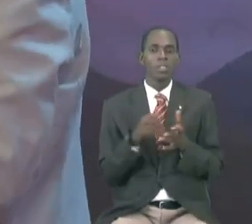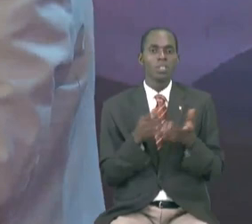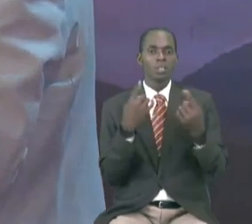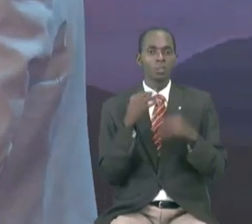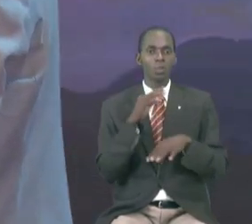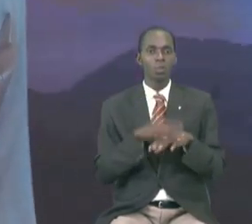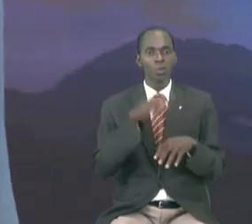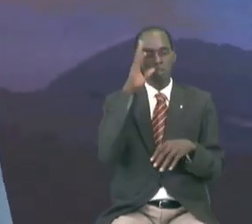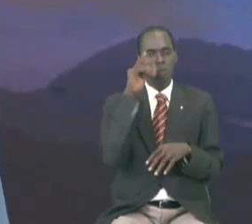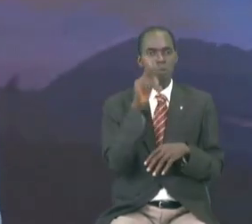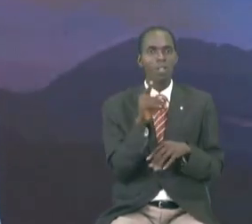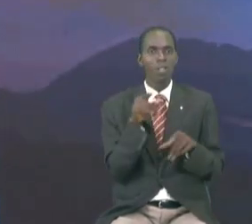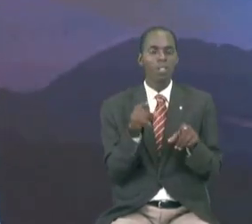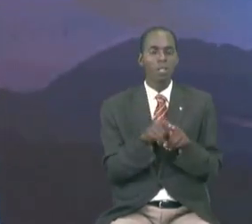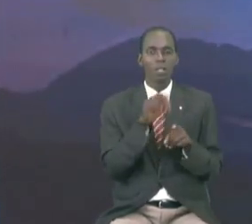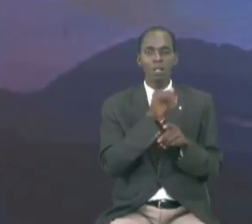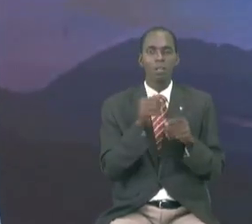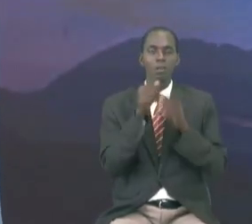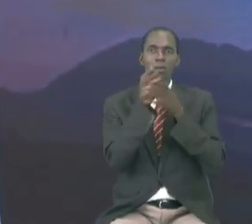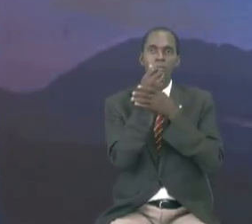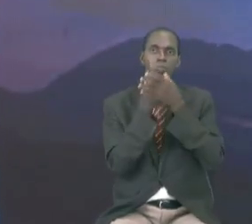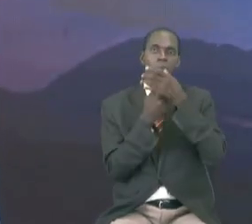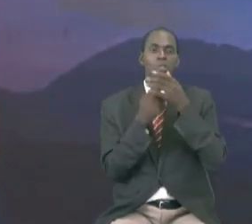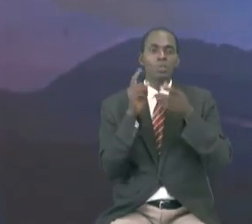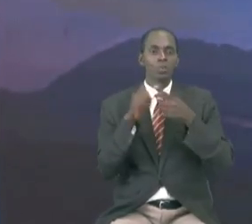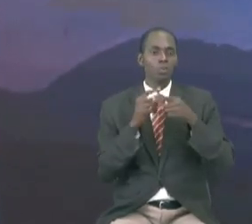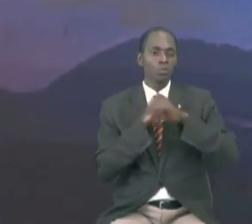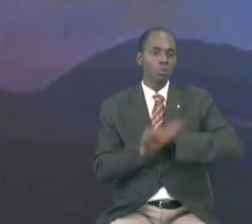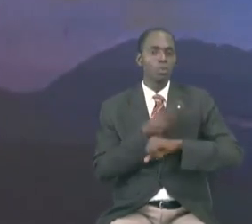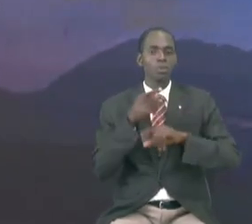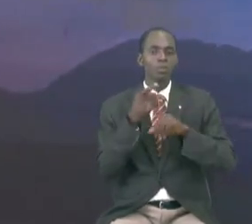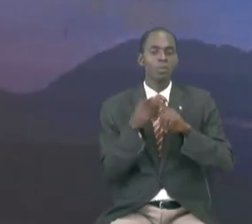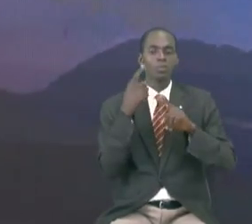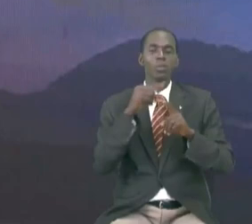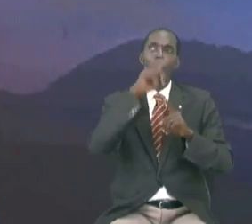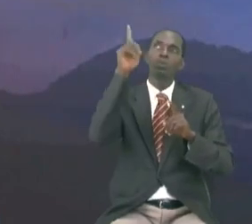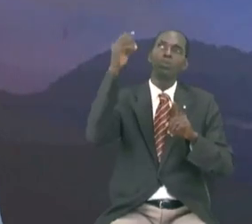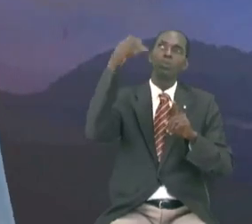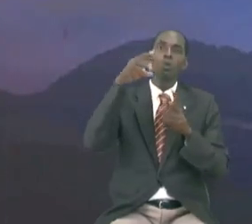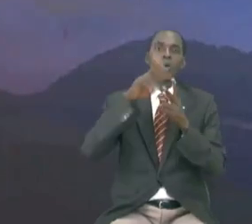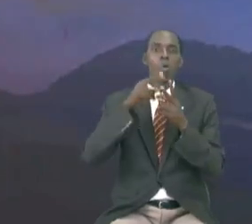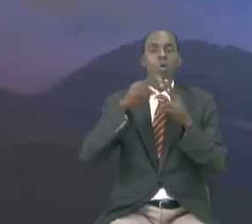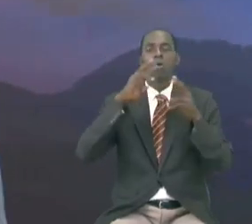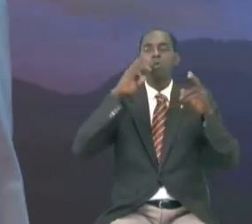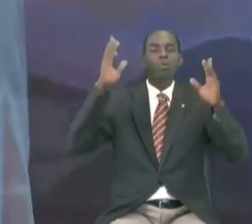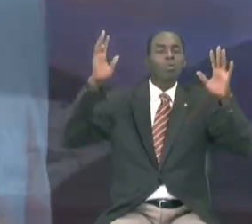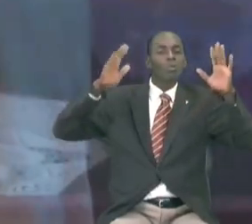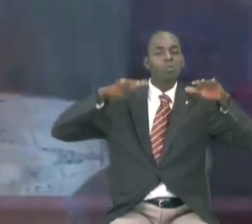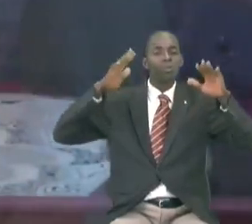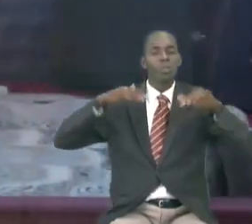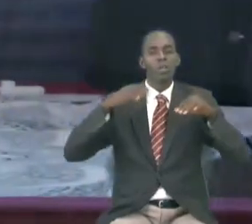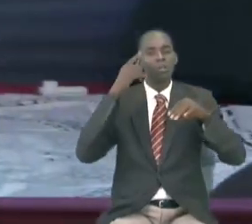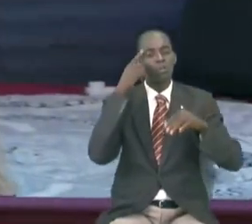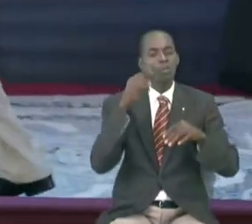And he was exceedingly glad because of that shadow. The people who